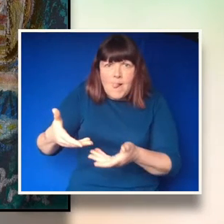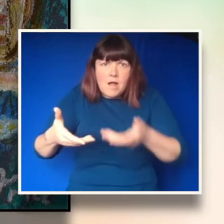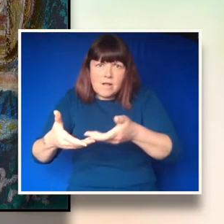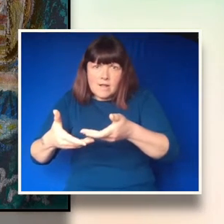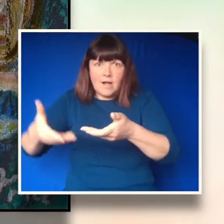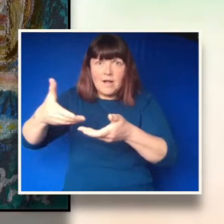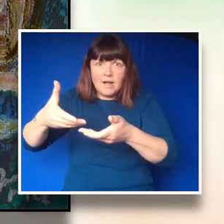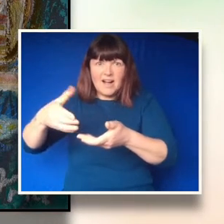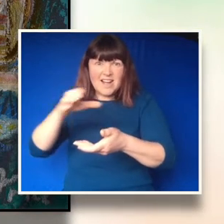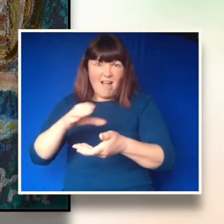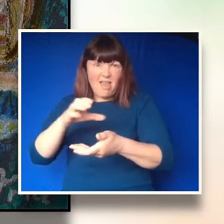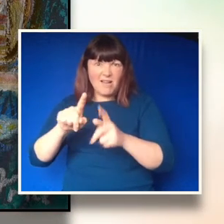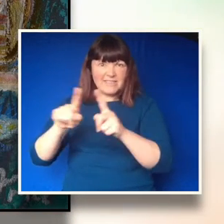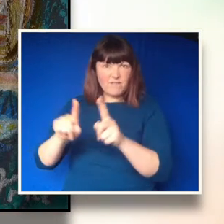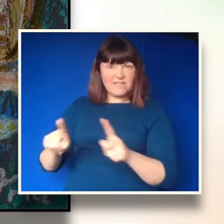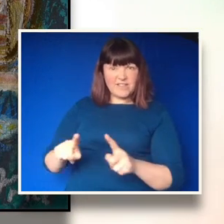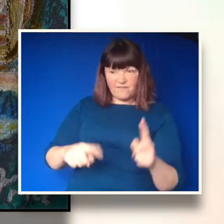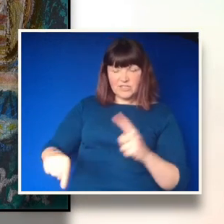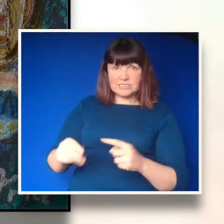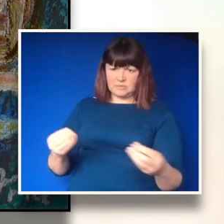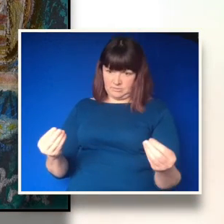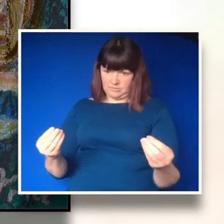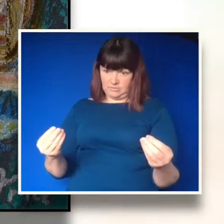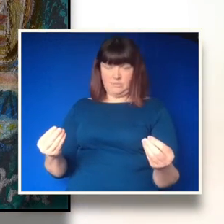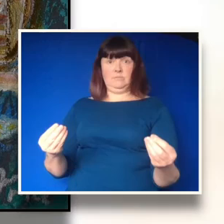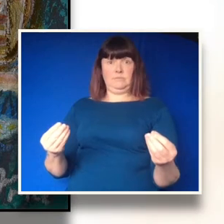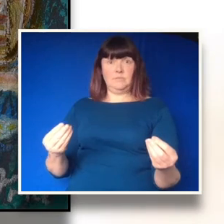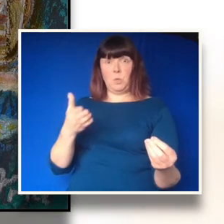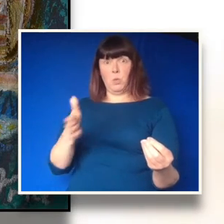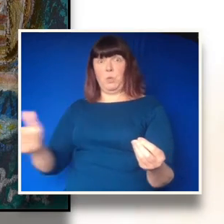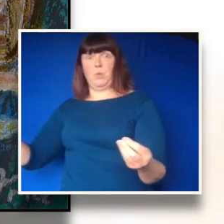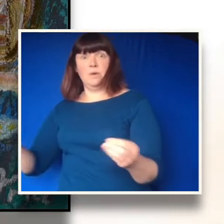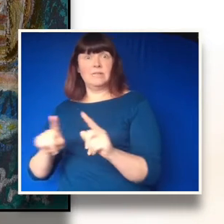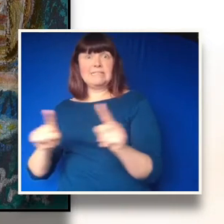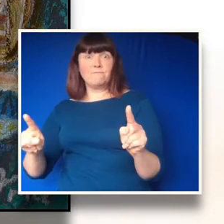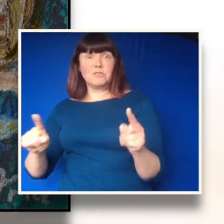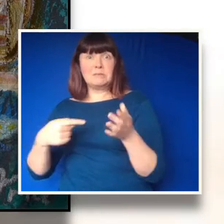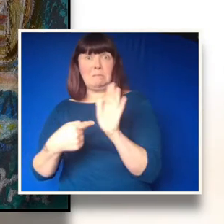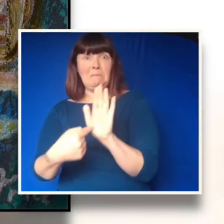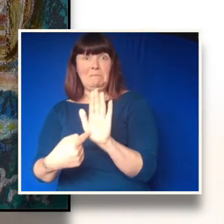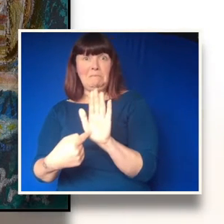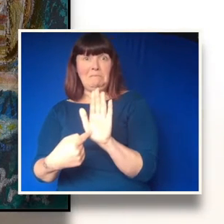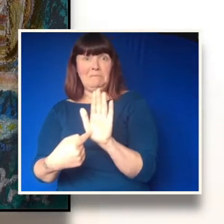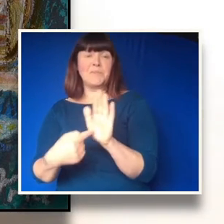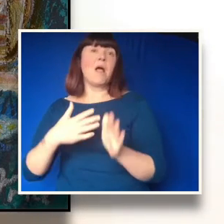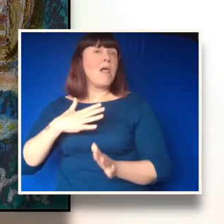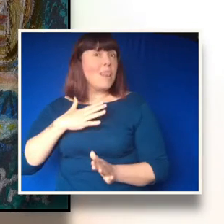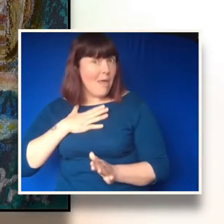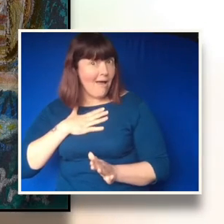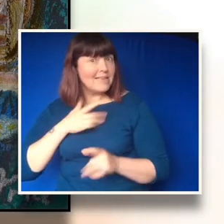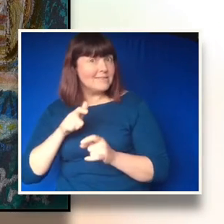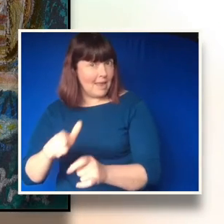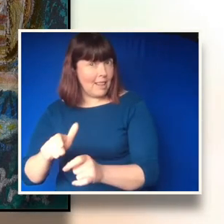some different style mediums to it. And it's taken a totally different direction. I still like it, but basically